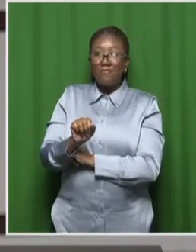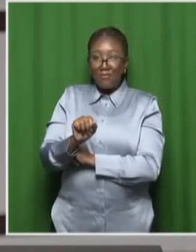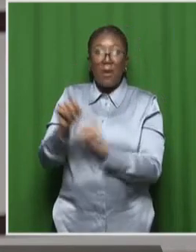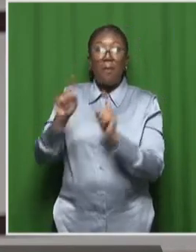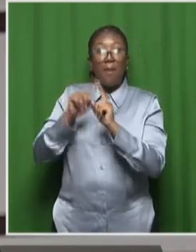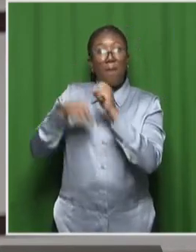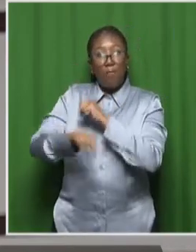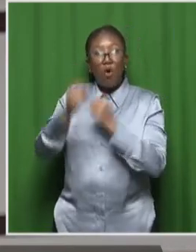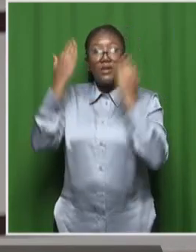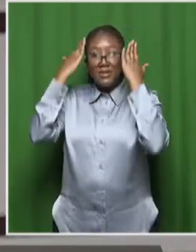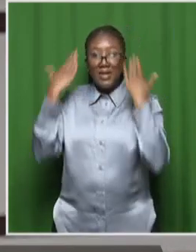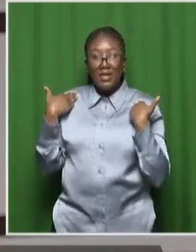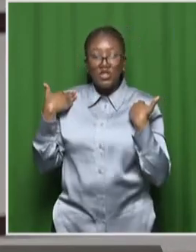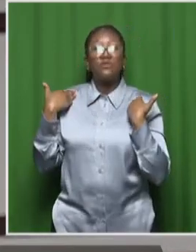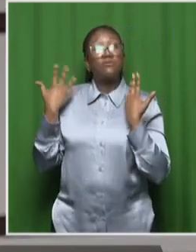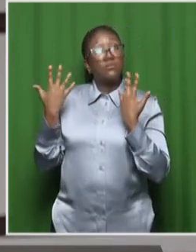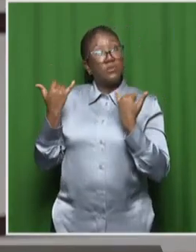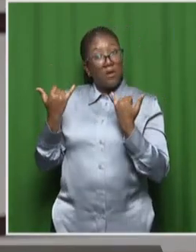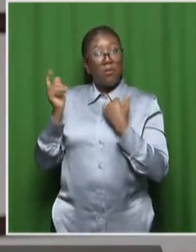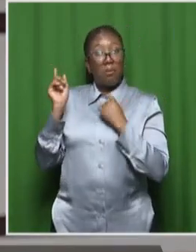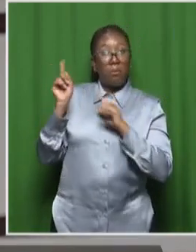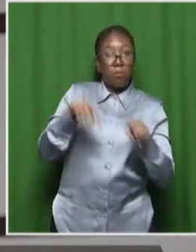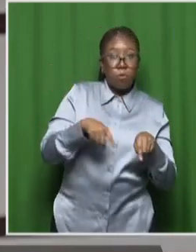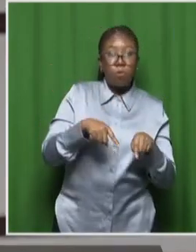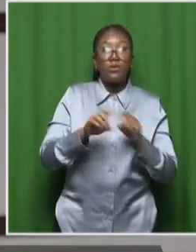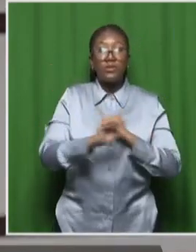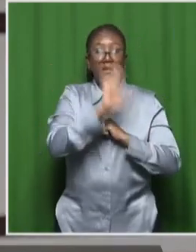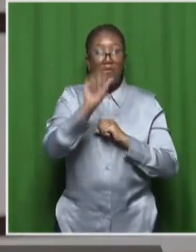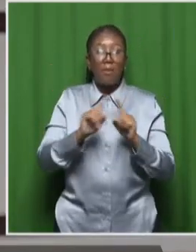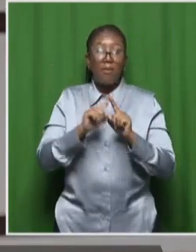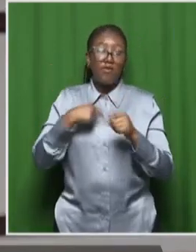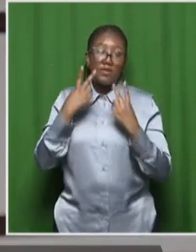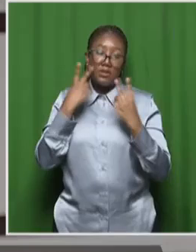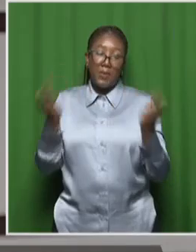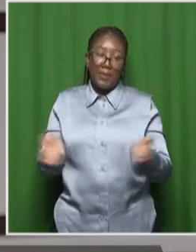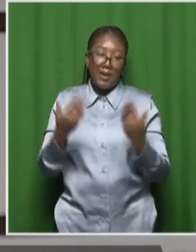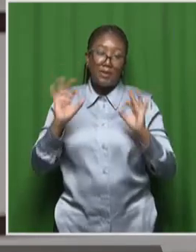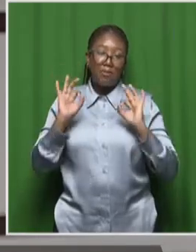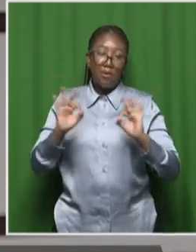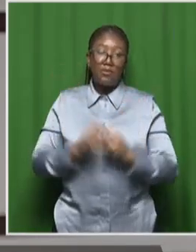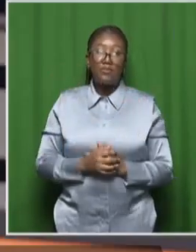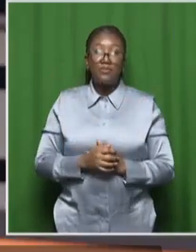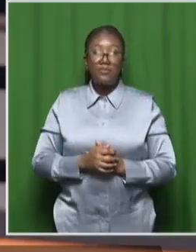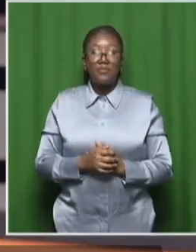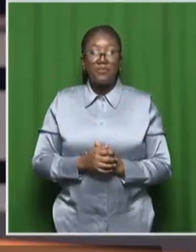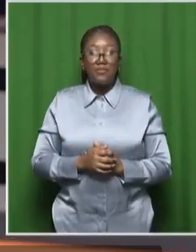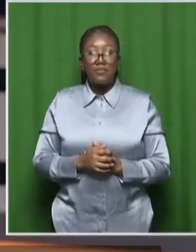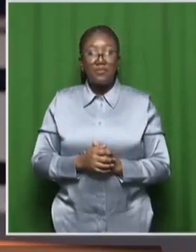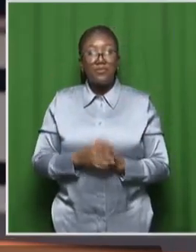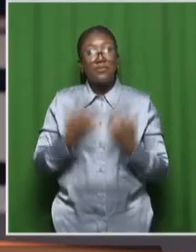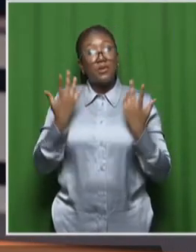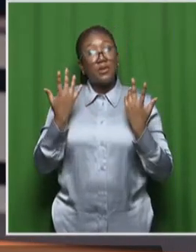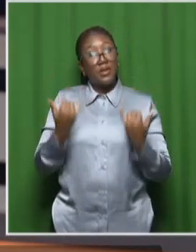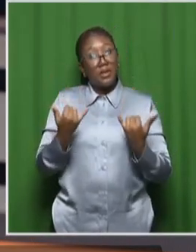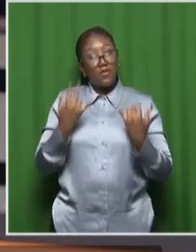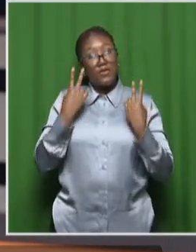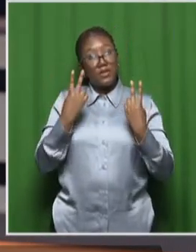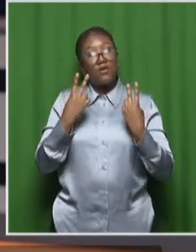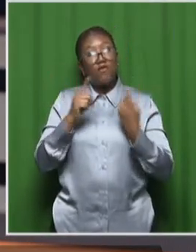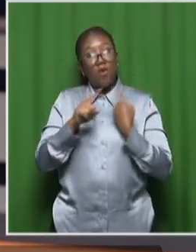journey, and embraced it, you know. So yeah, I think it was incredible. Ilvy, having that outsider